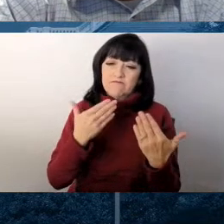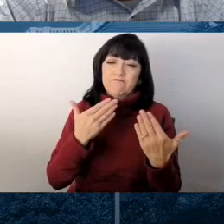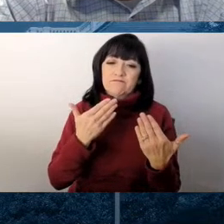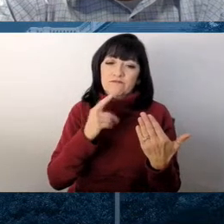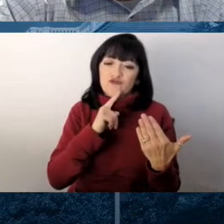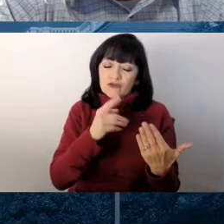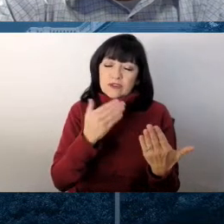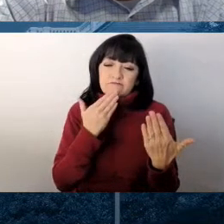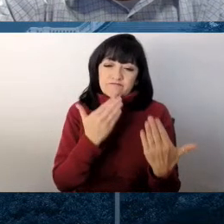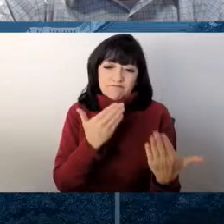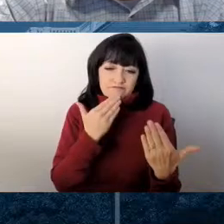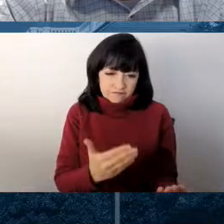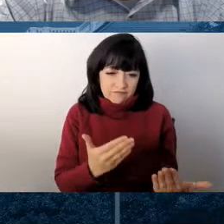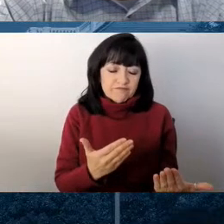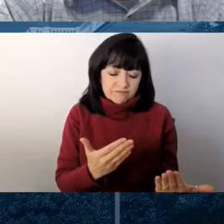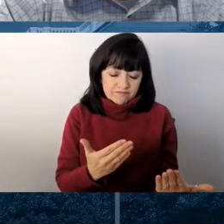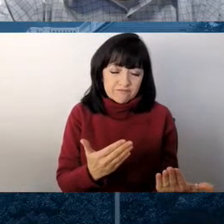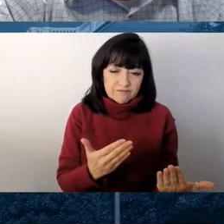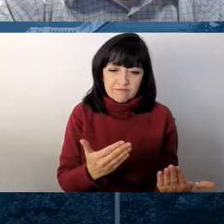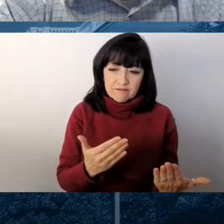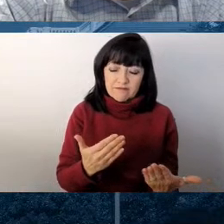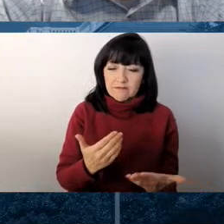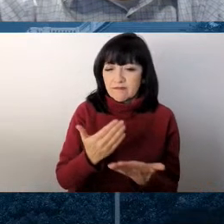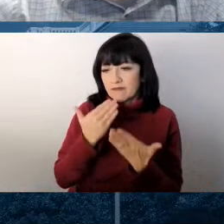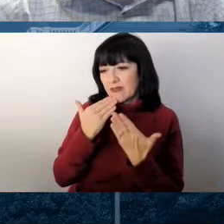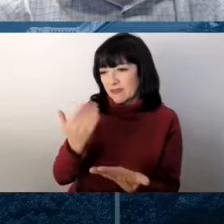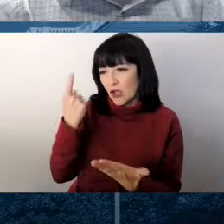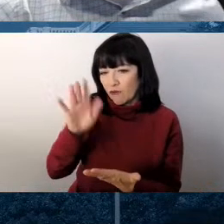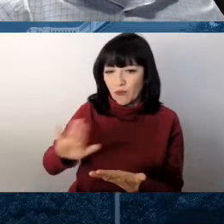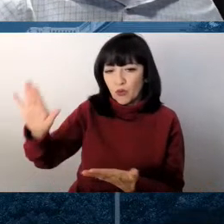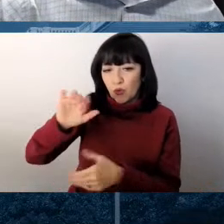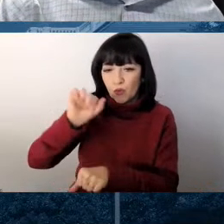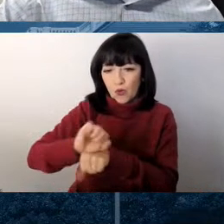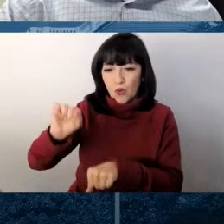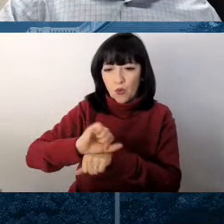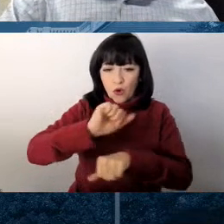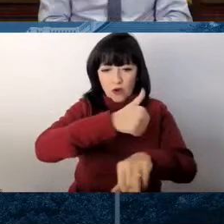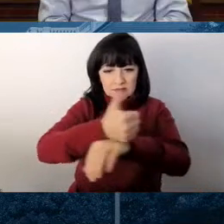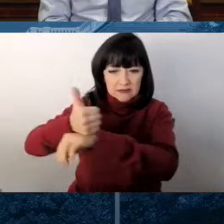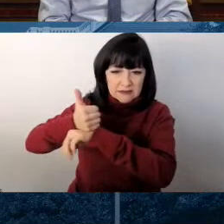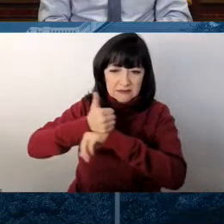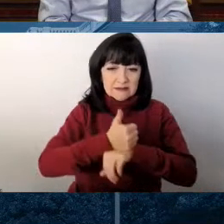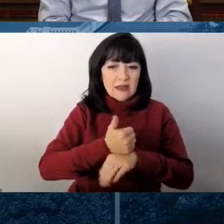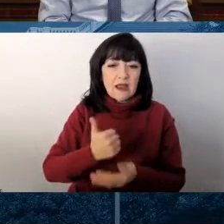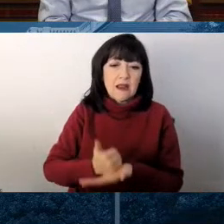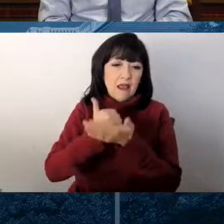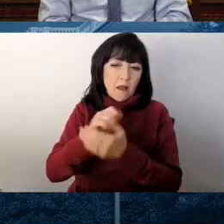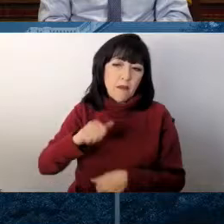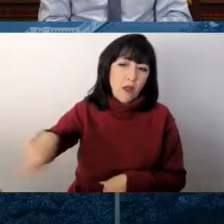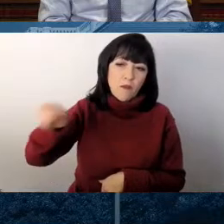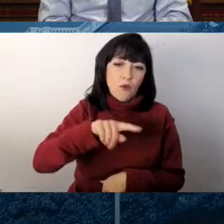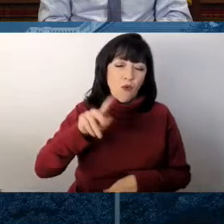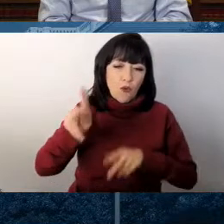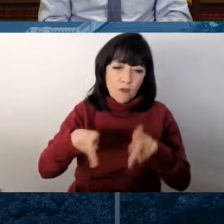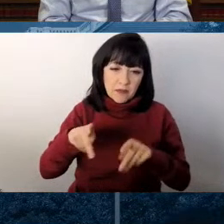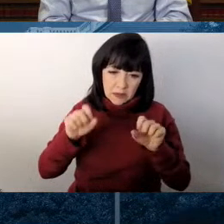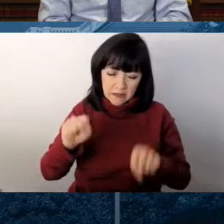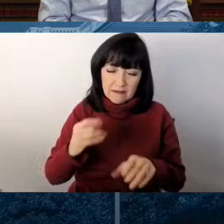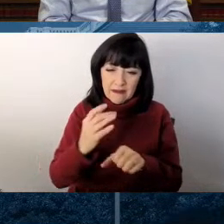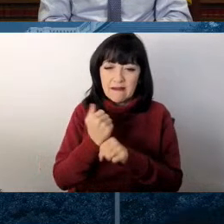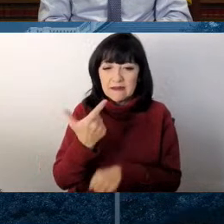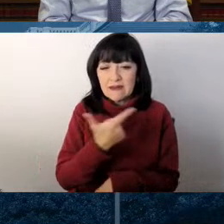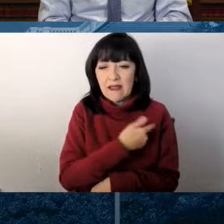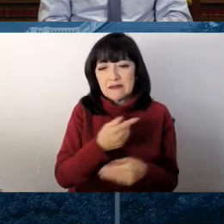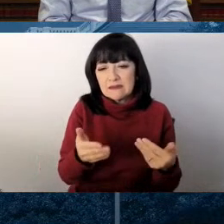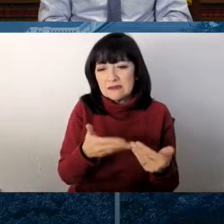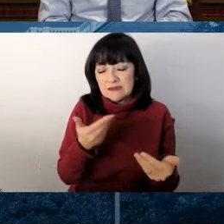appreciate their effort and coordination with that. So Governor, back to you. Thank you, AJ and Dr. Rattay. A lot of good news there, a lot of